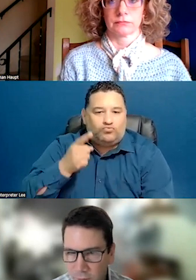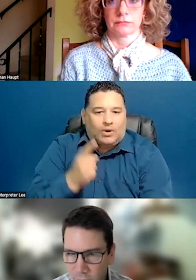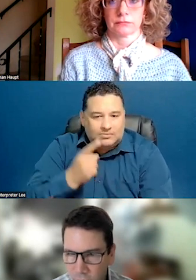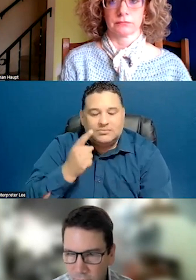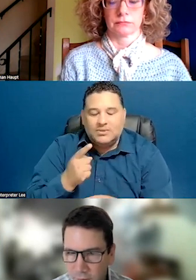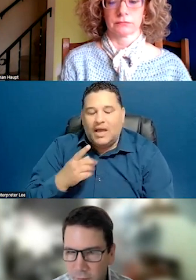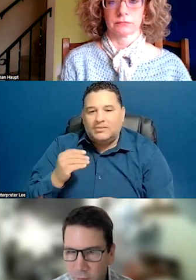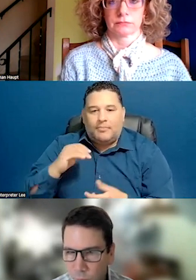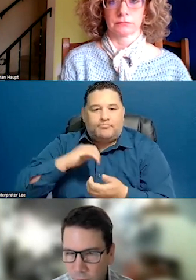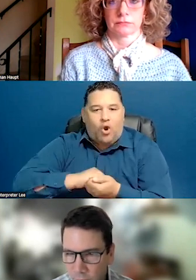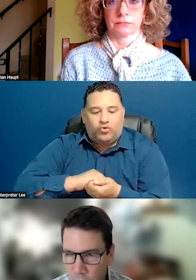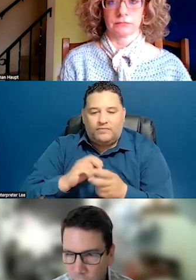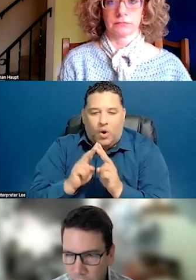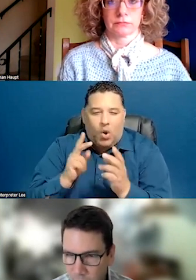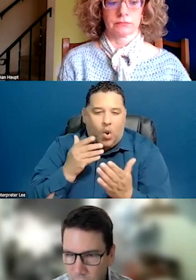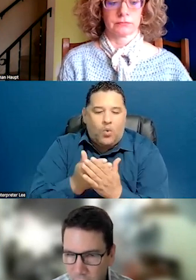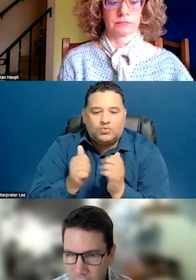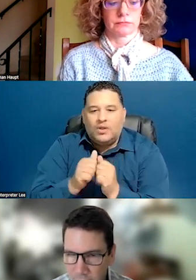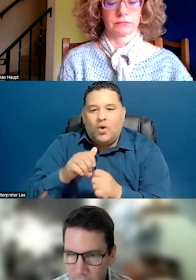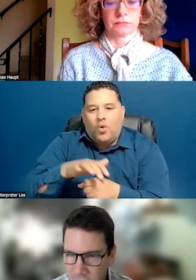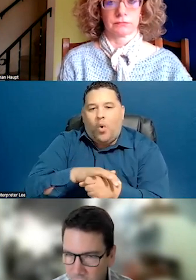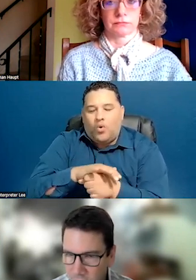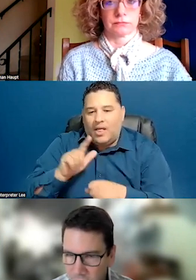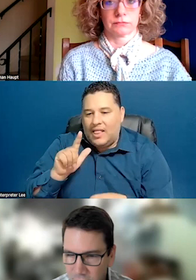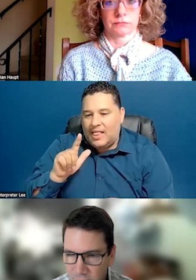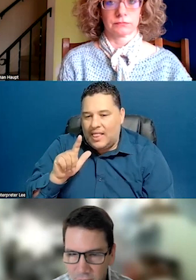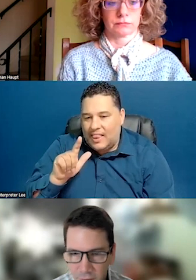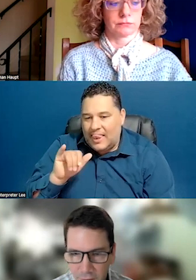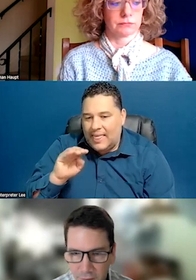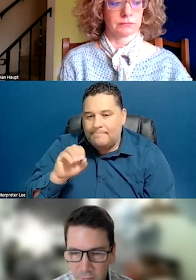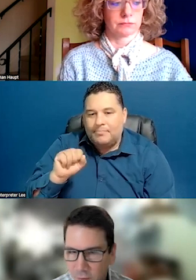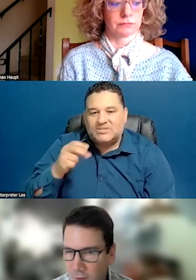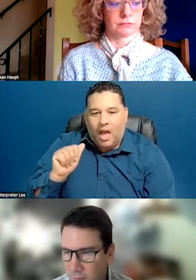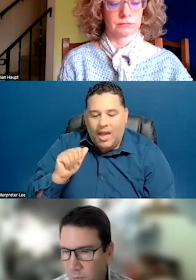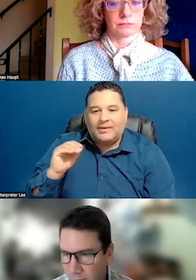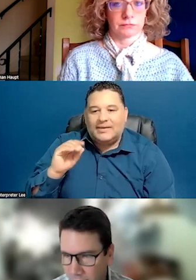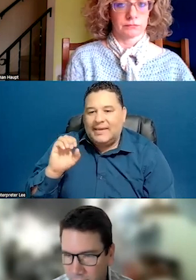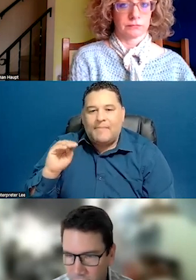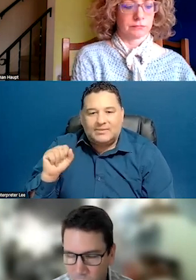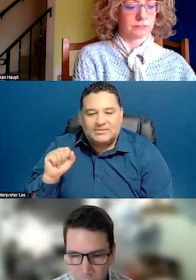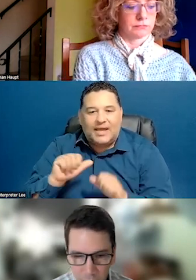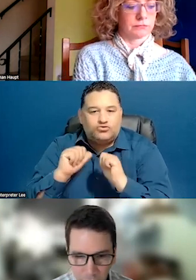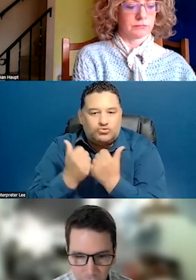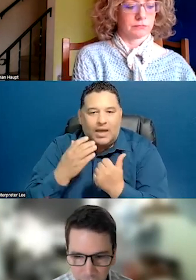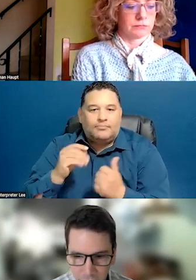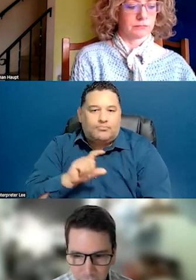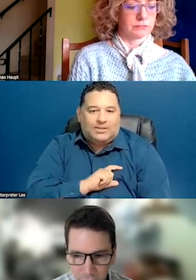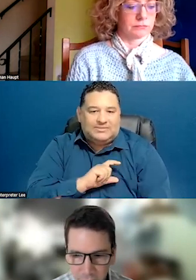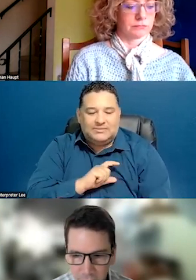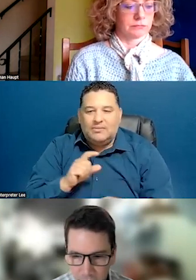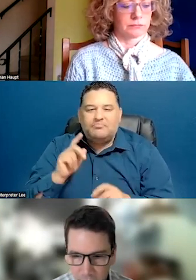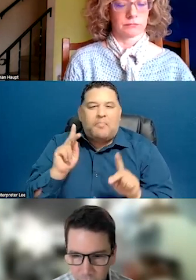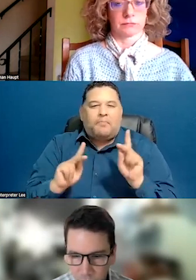very closely with the local LIMSA and EMS agencies and police as well, public